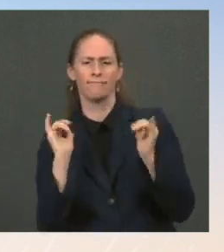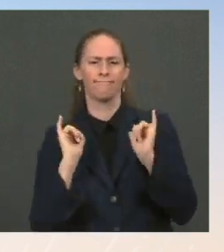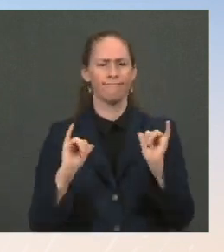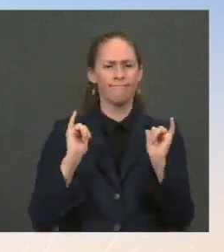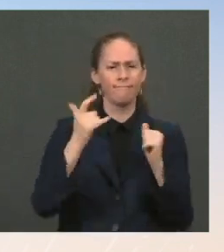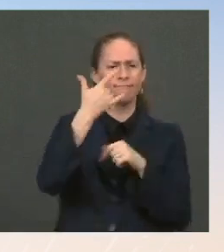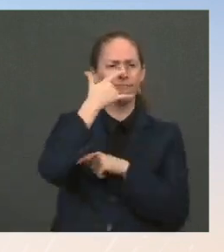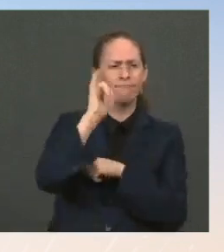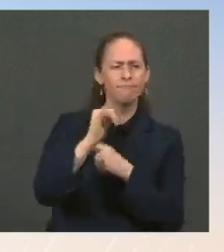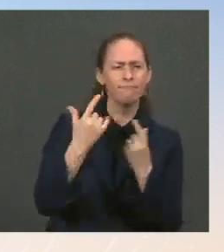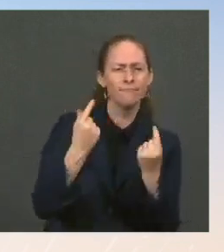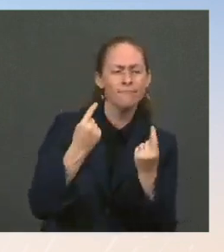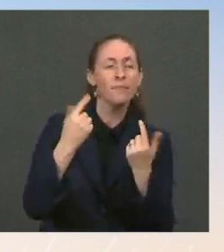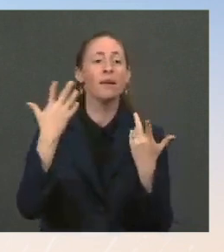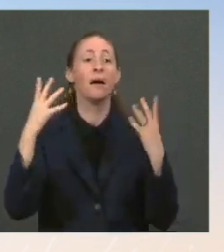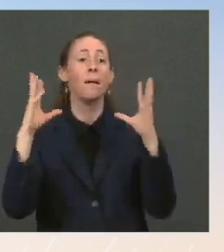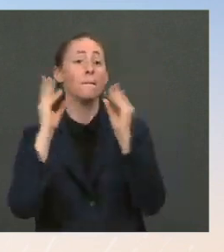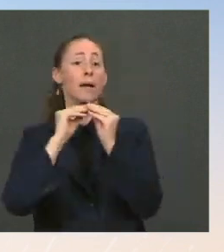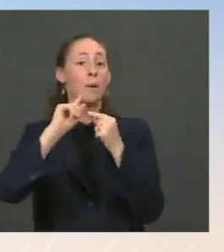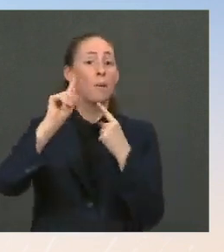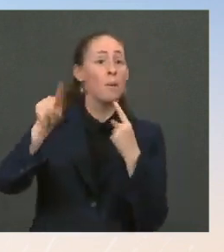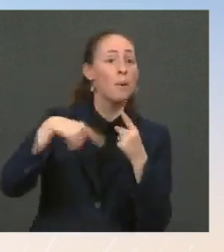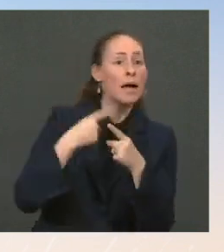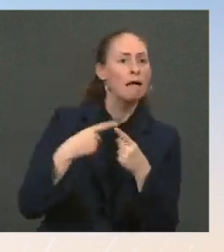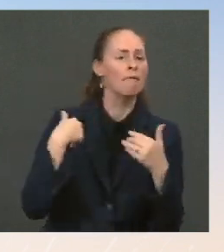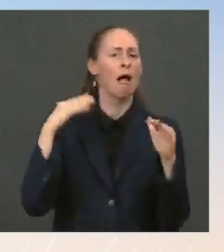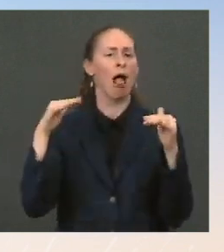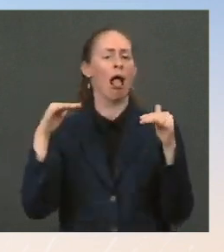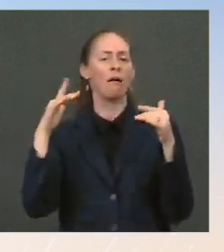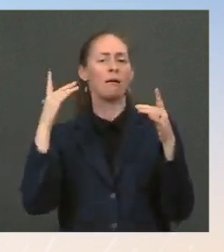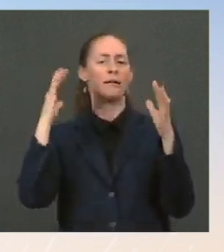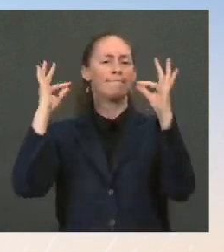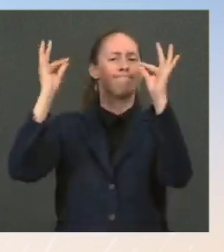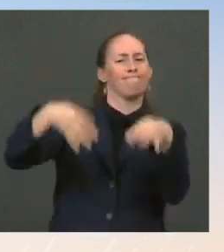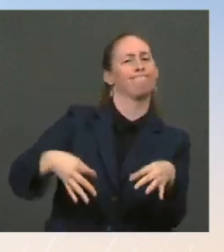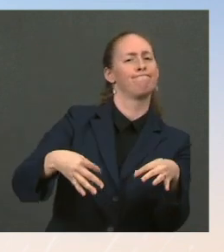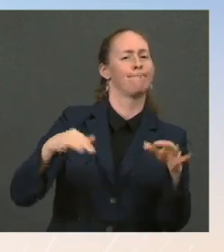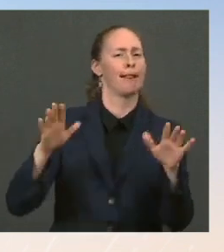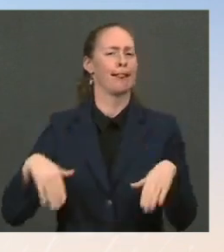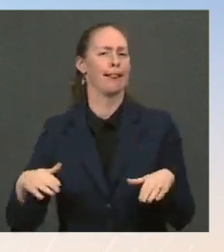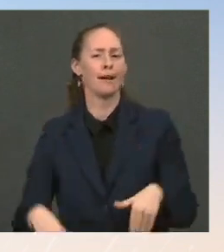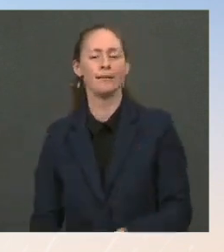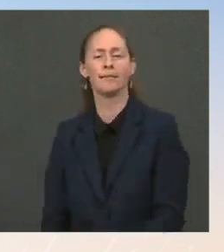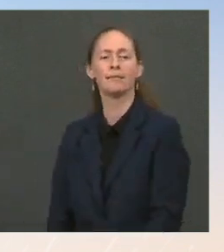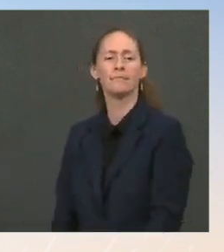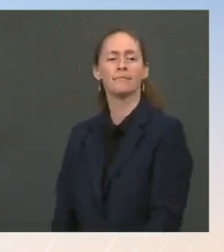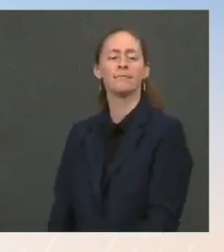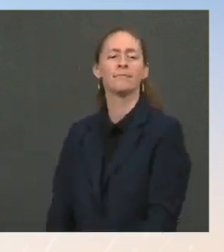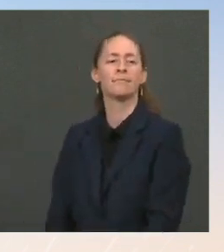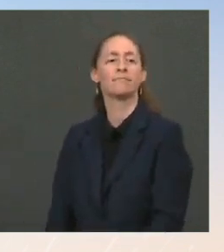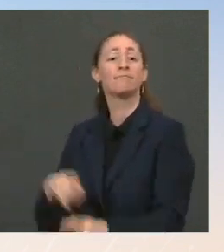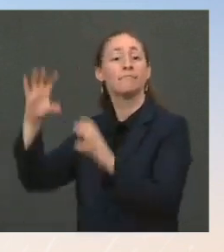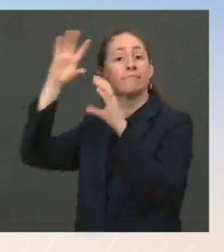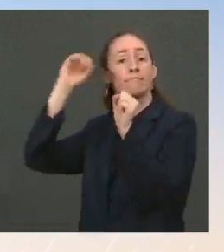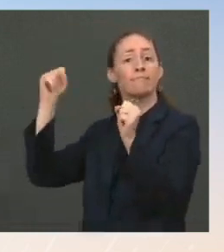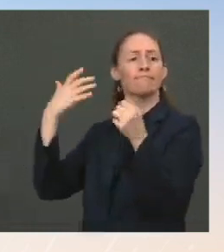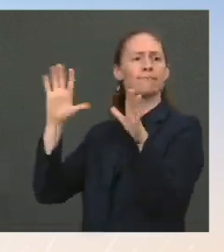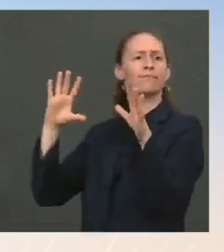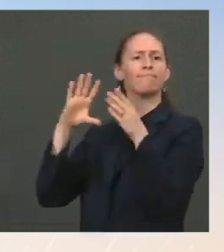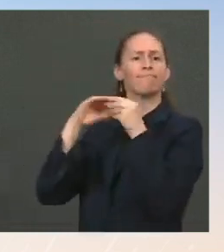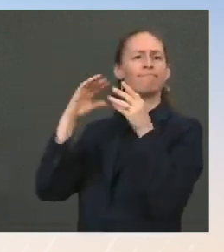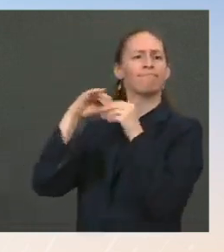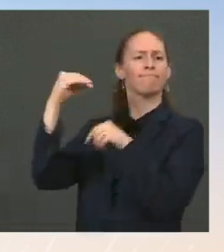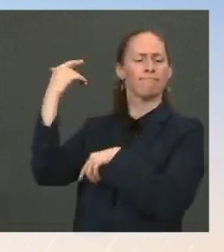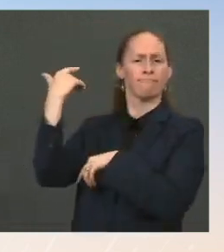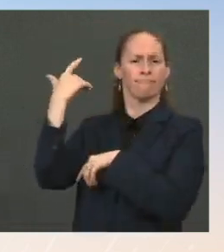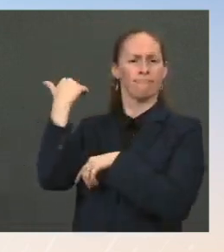when, and of course, the final details, so we don't quite have them yet. Secondly, the president indicated last night that he had spoken to President Xi about Taiwan. Was this in